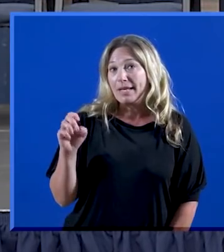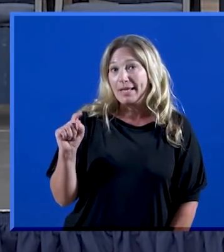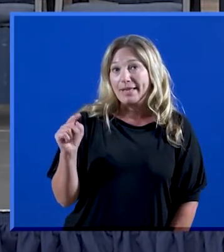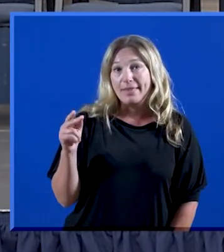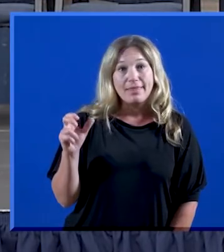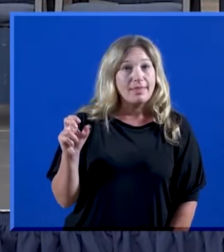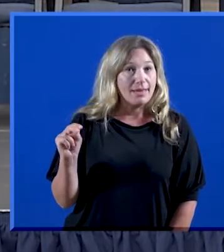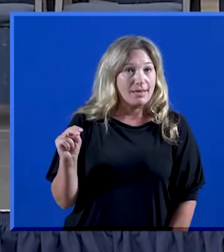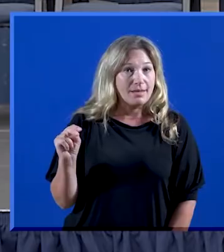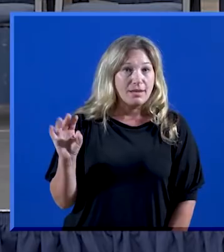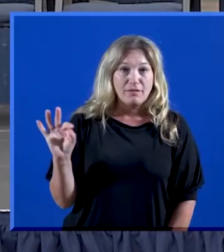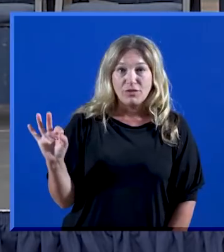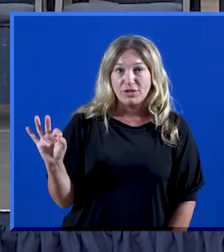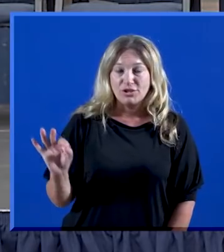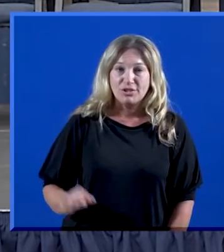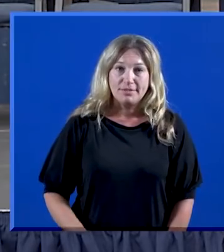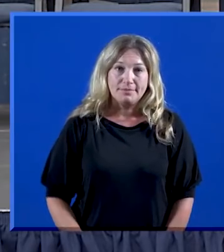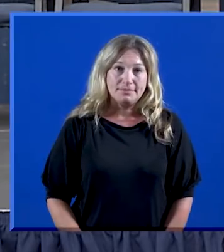Ethan Fritsch.